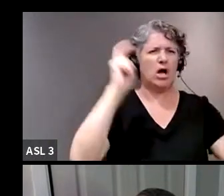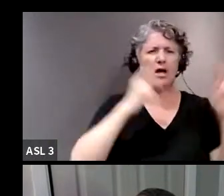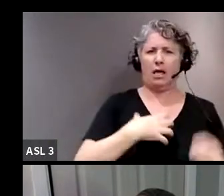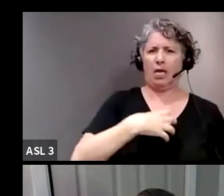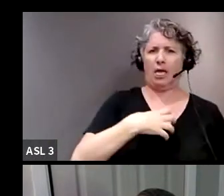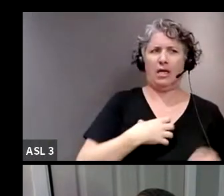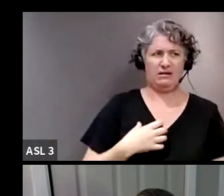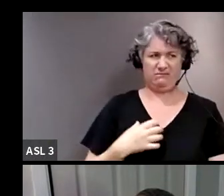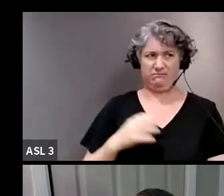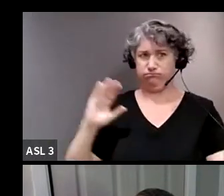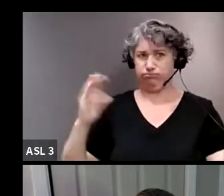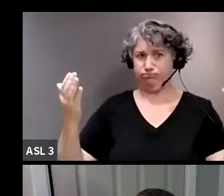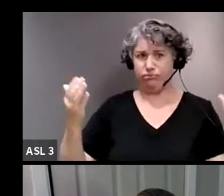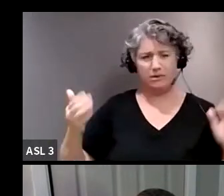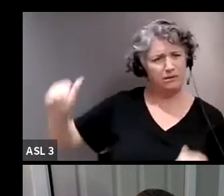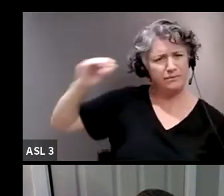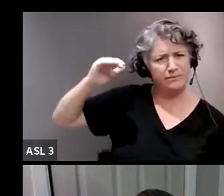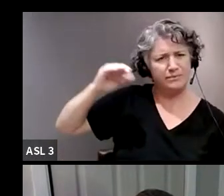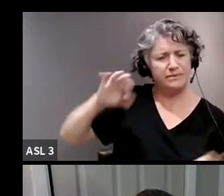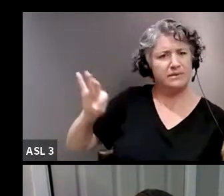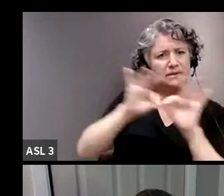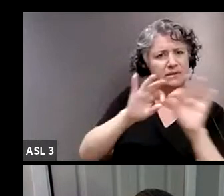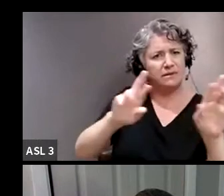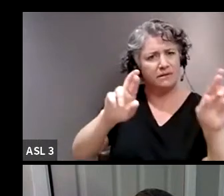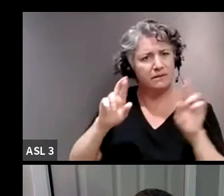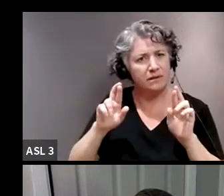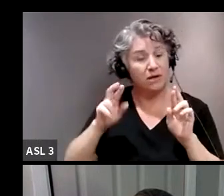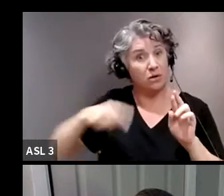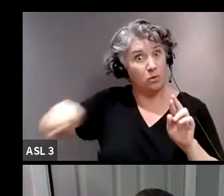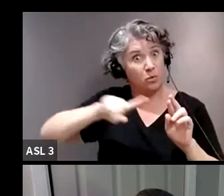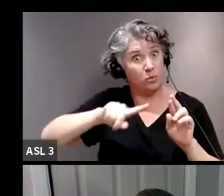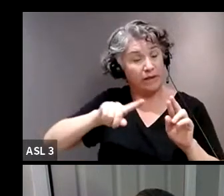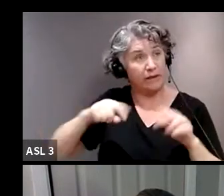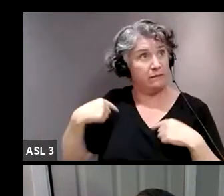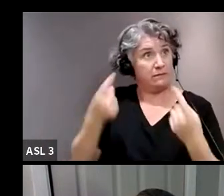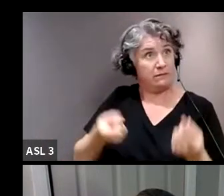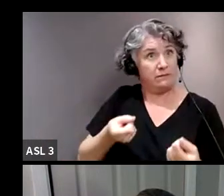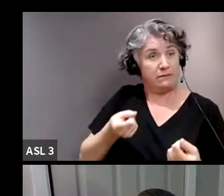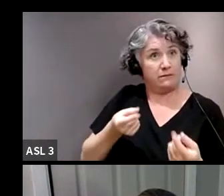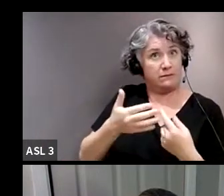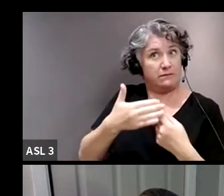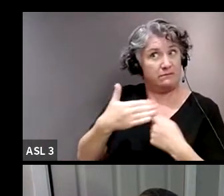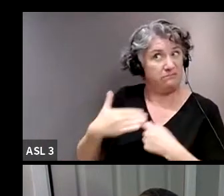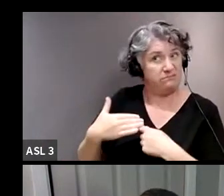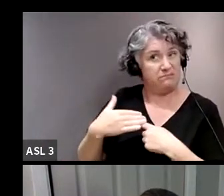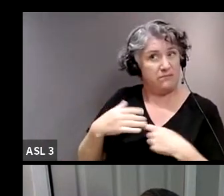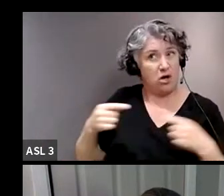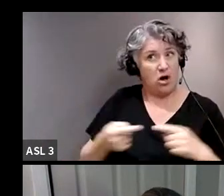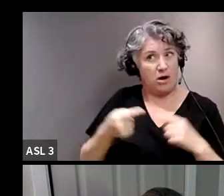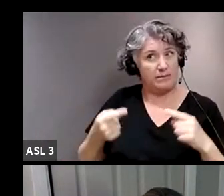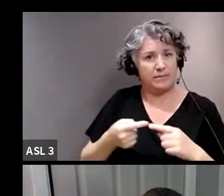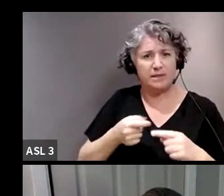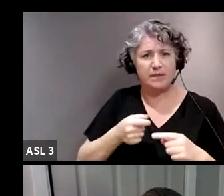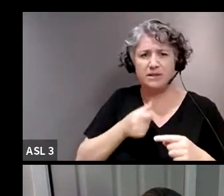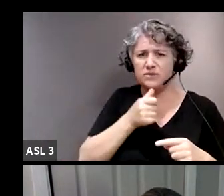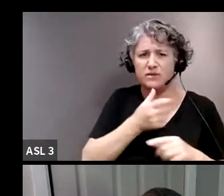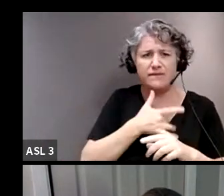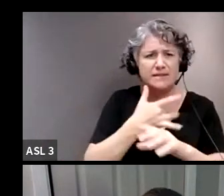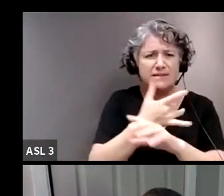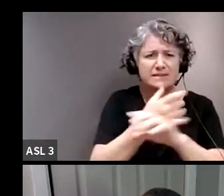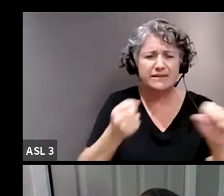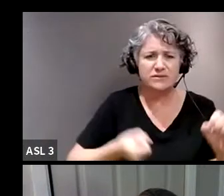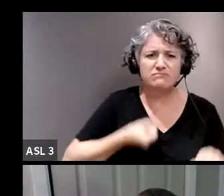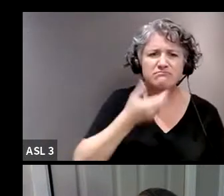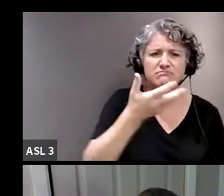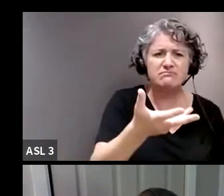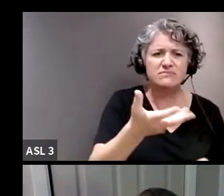often most harmed by police don't feel safe to speak up so that's why they're not coming to these meetings because they don't want to be re-traumatized